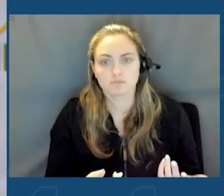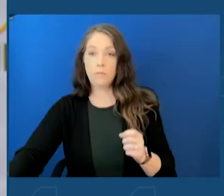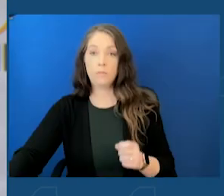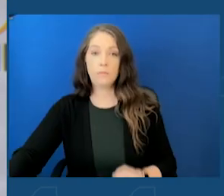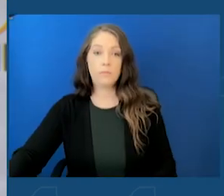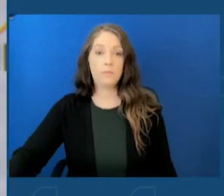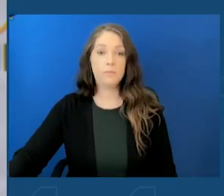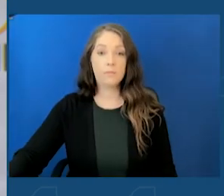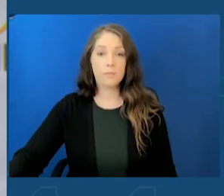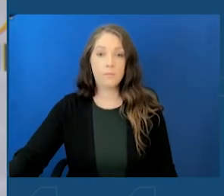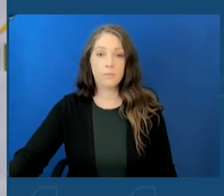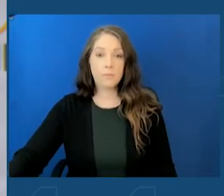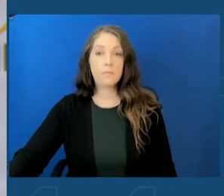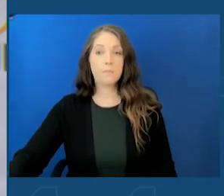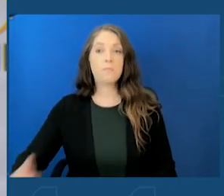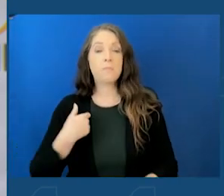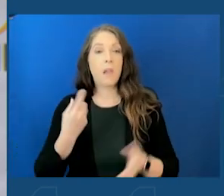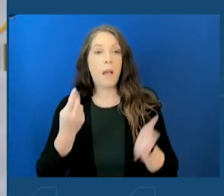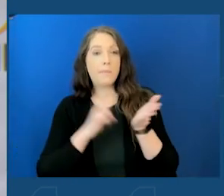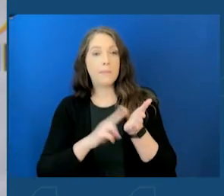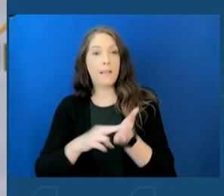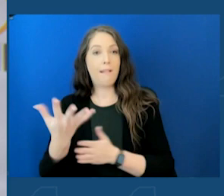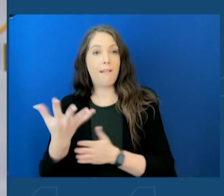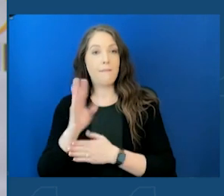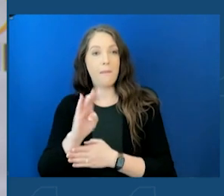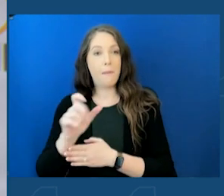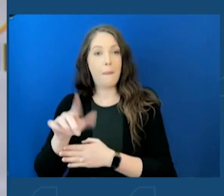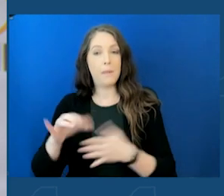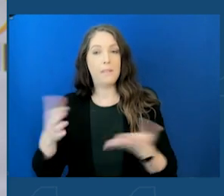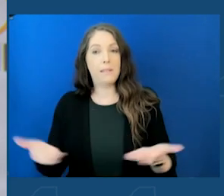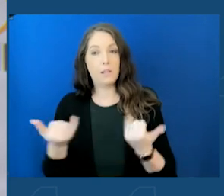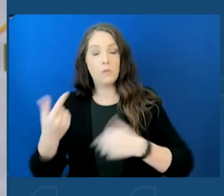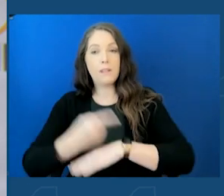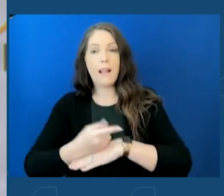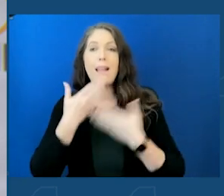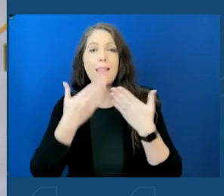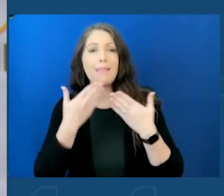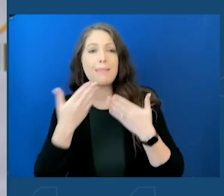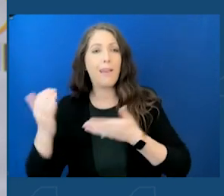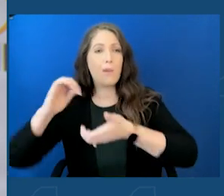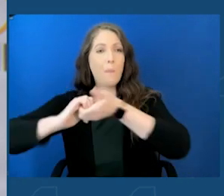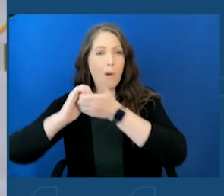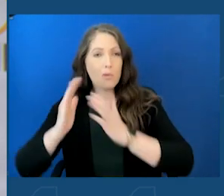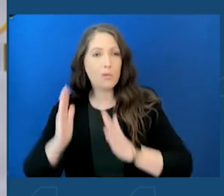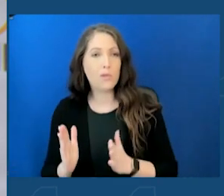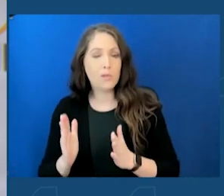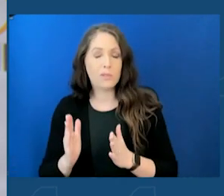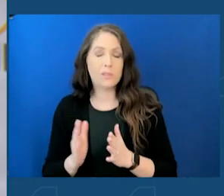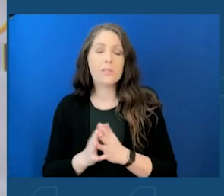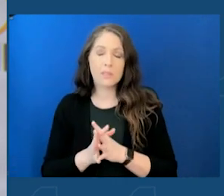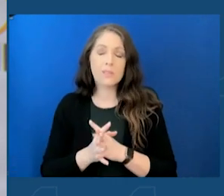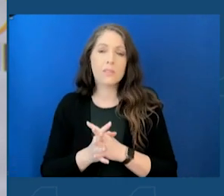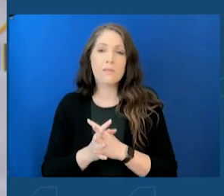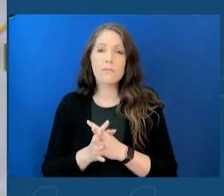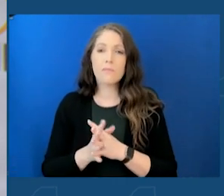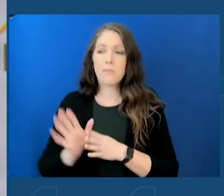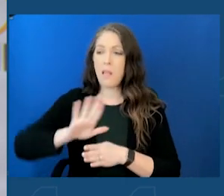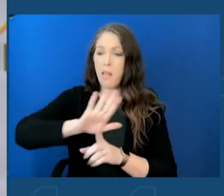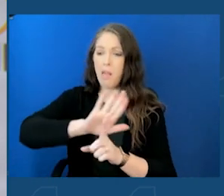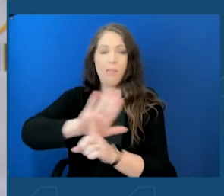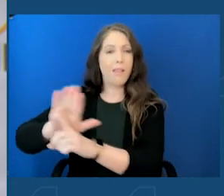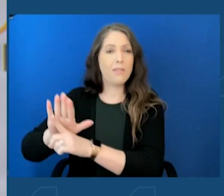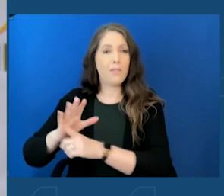here today, and I thank the champions, the legislators. It's great to have partnerships in the legislature. They bring their own passion and the needs of